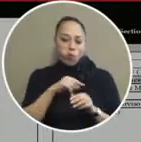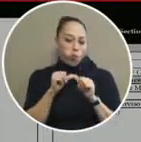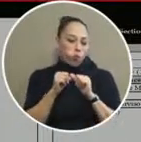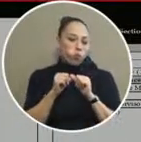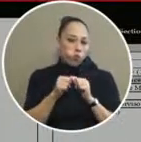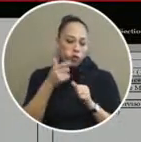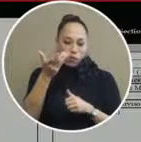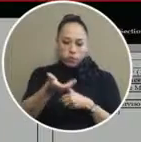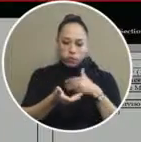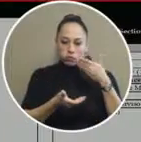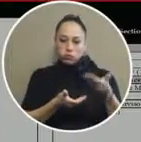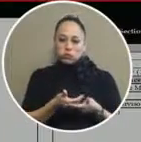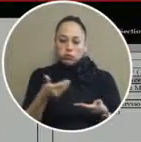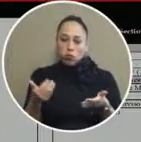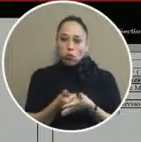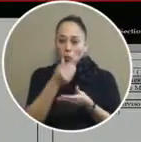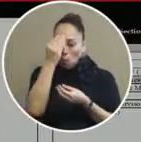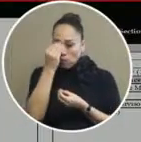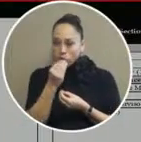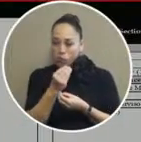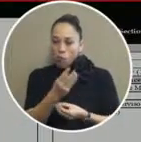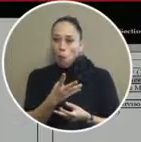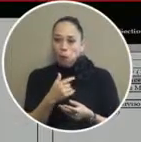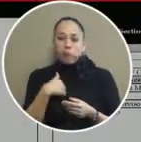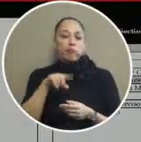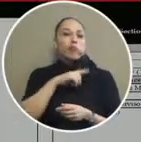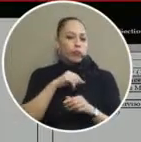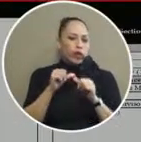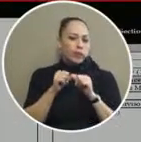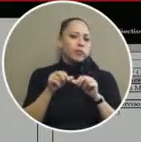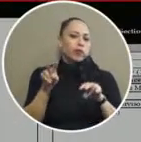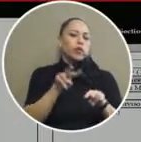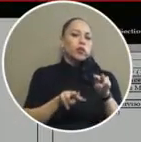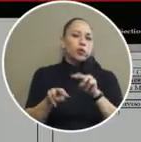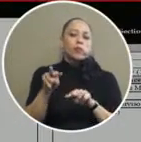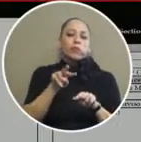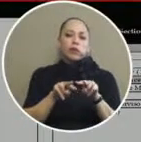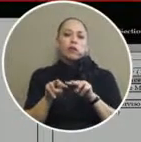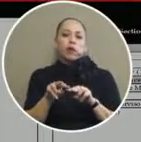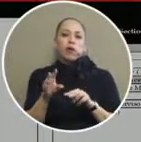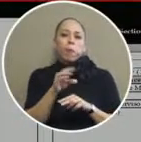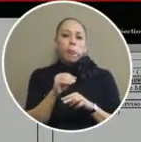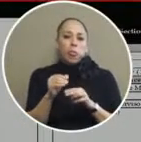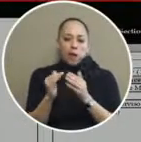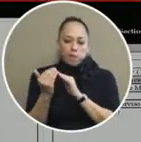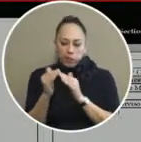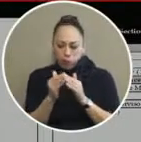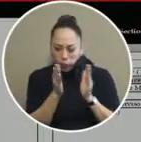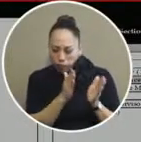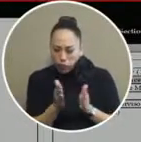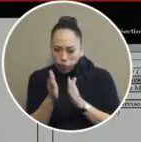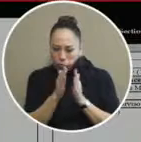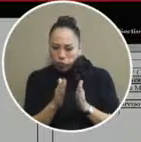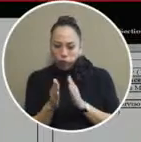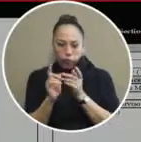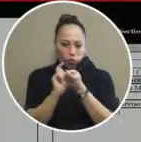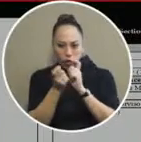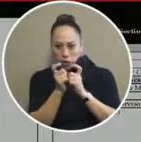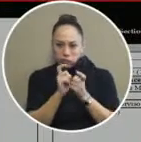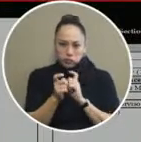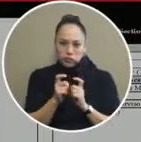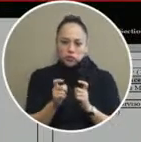receive updated guidance at the federal, state, and local level, we'll continue to modify our department and city planning matrices so that we remain current with